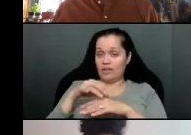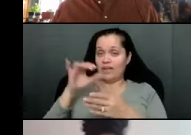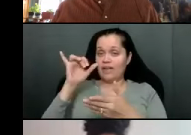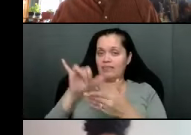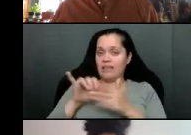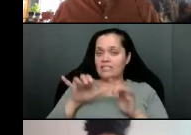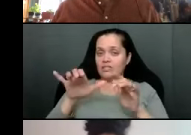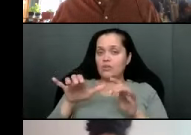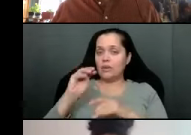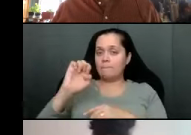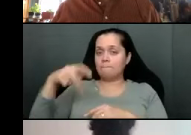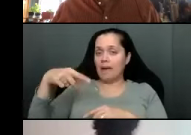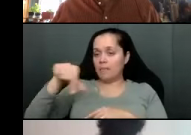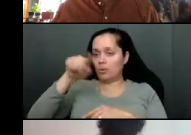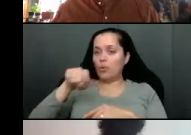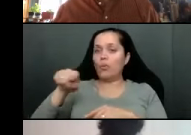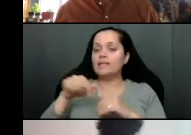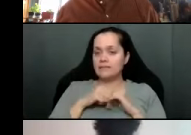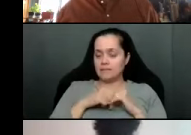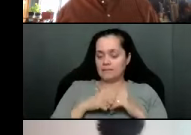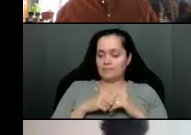doing map quizzes.